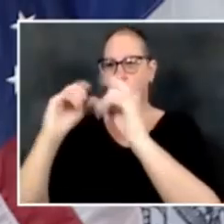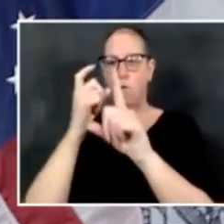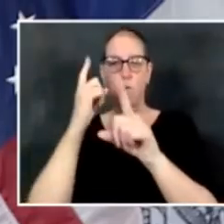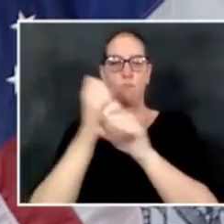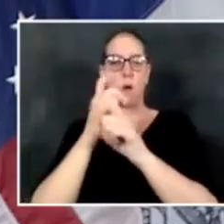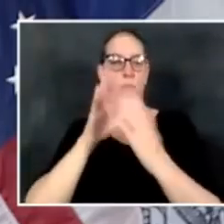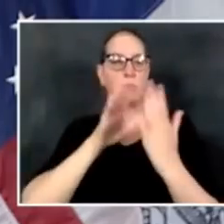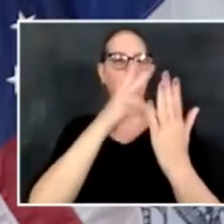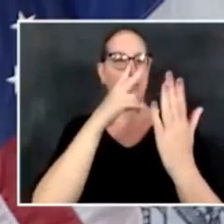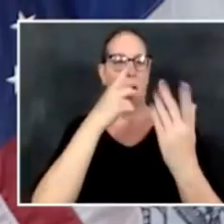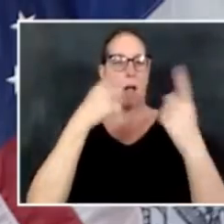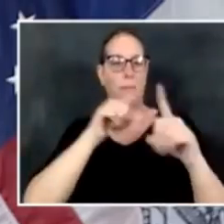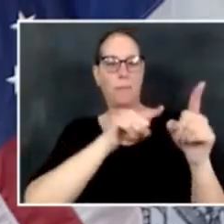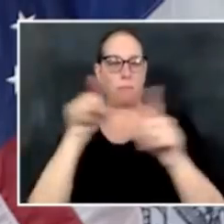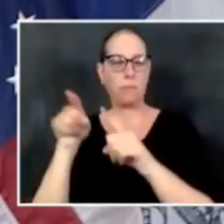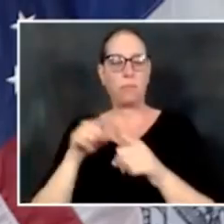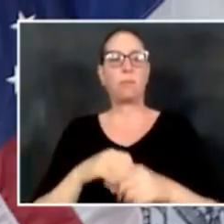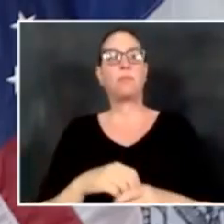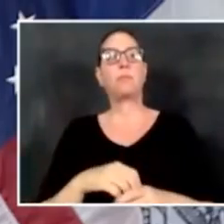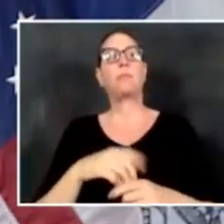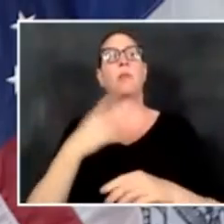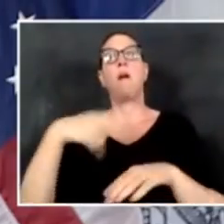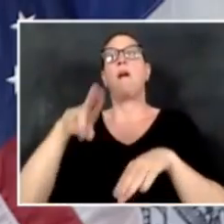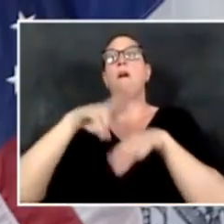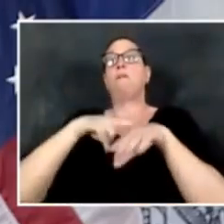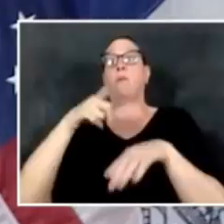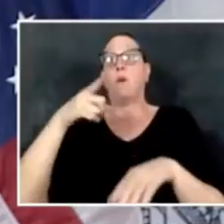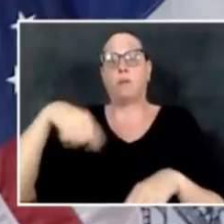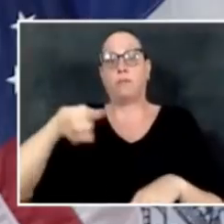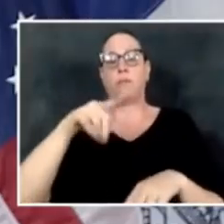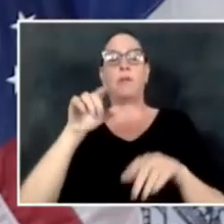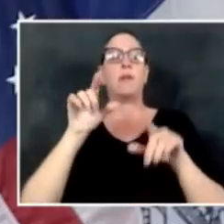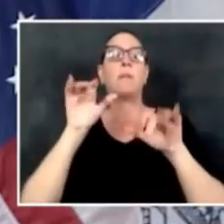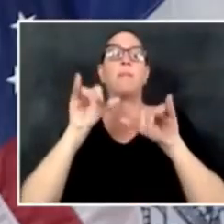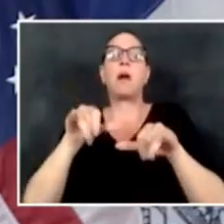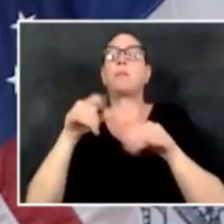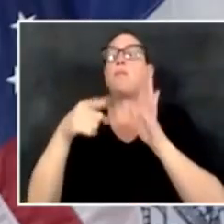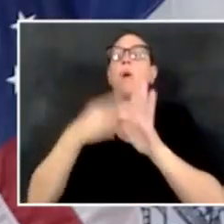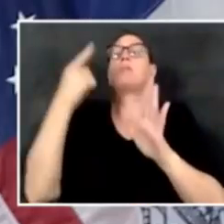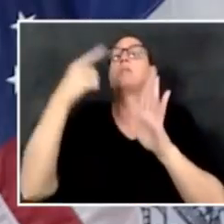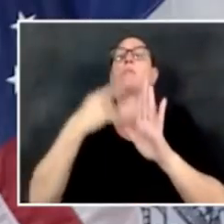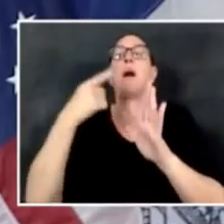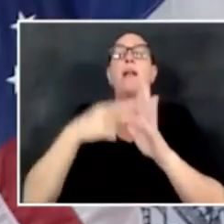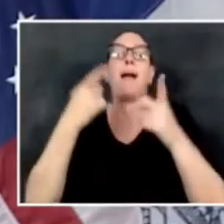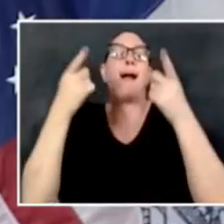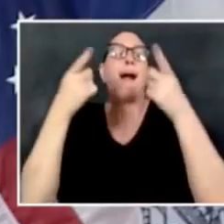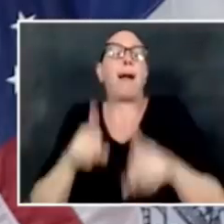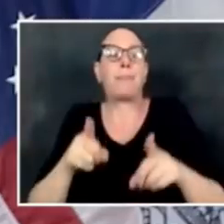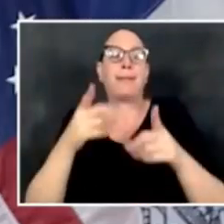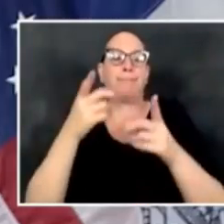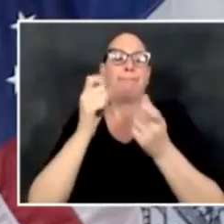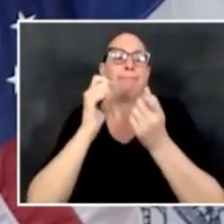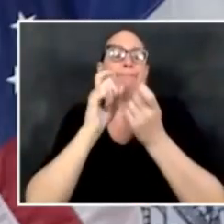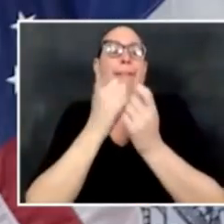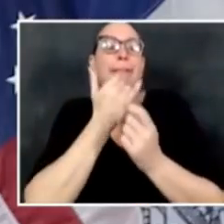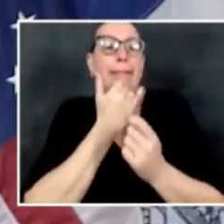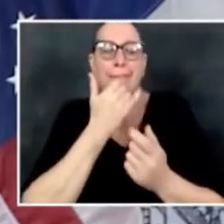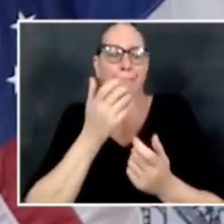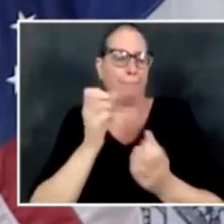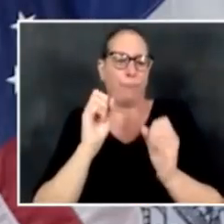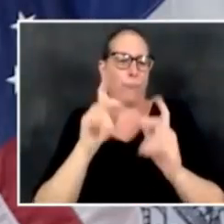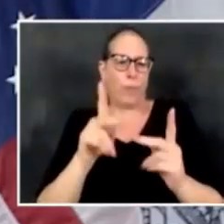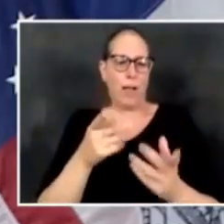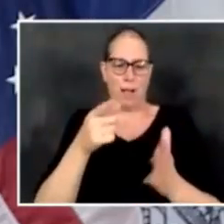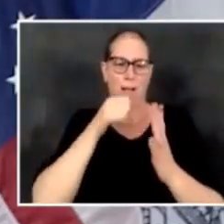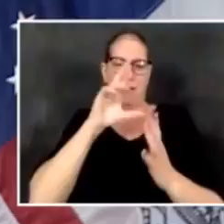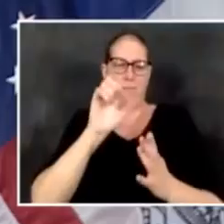there aren't incidents like this that we don't have to fight against all the time. And if any individuals don't understand and are not